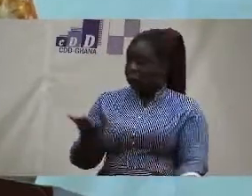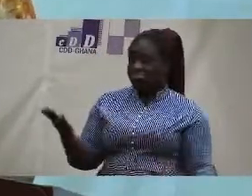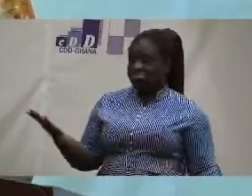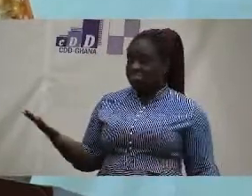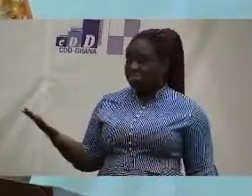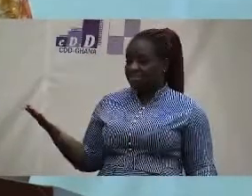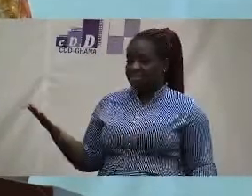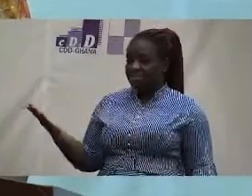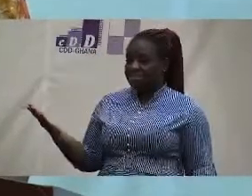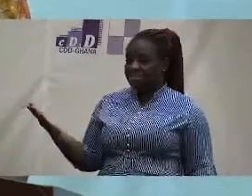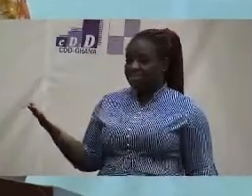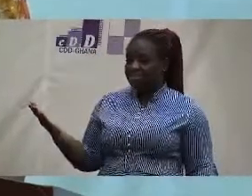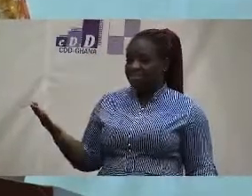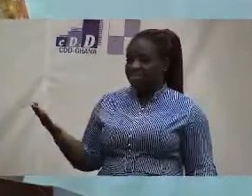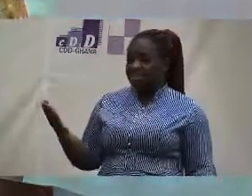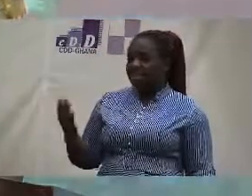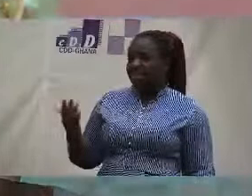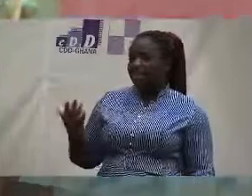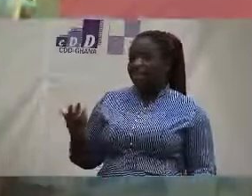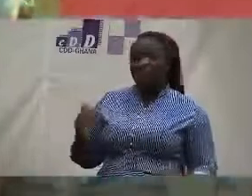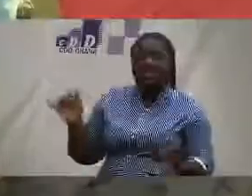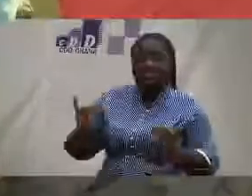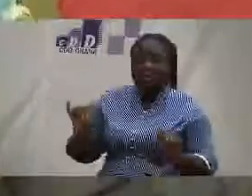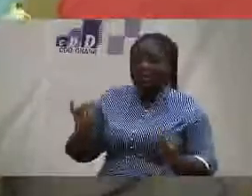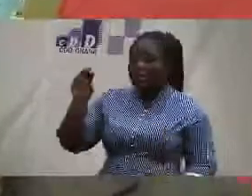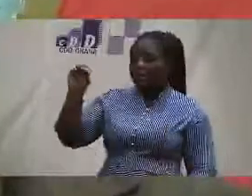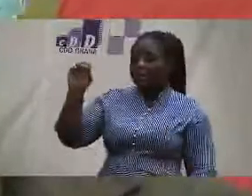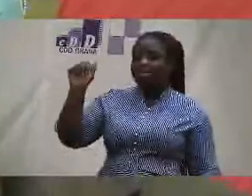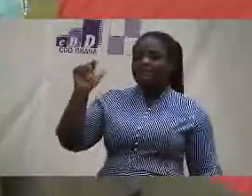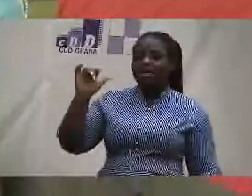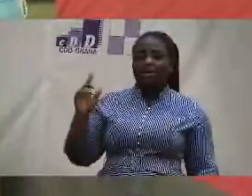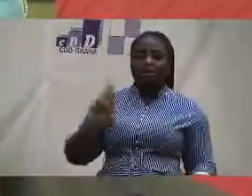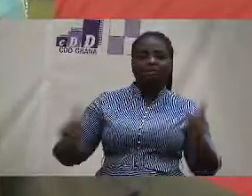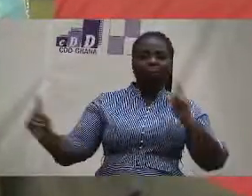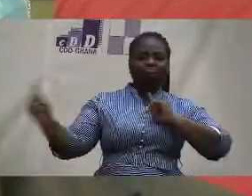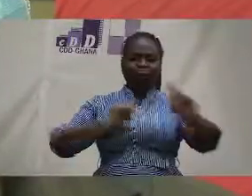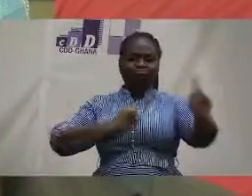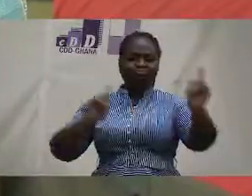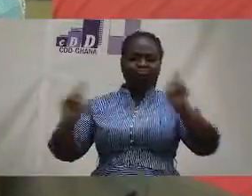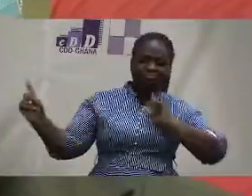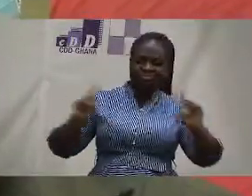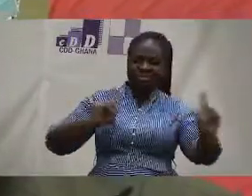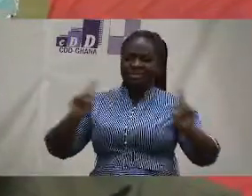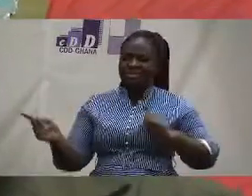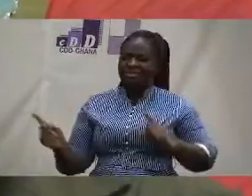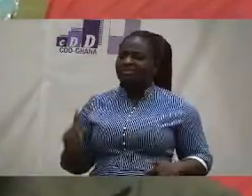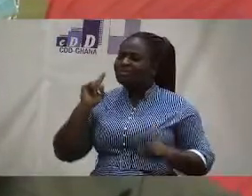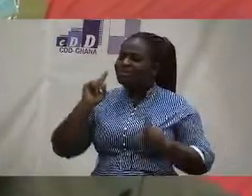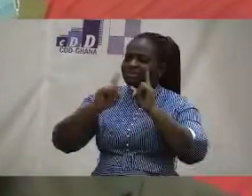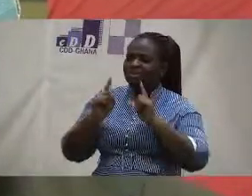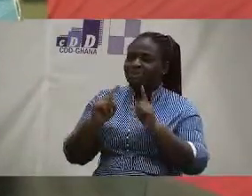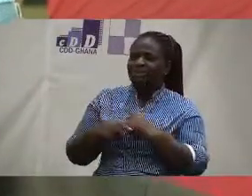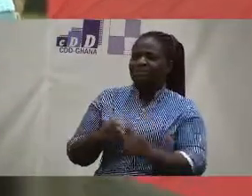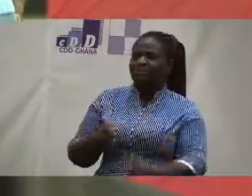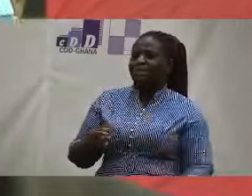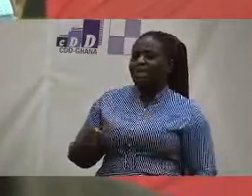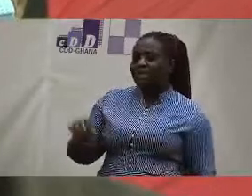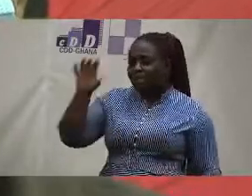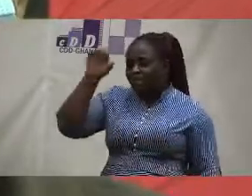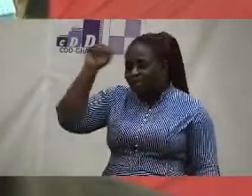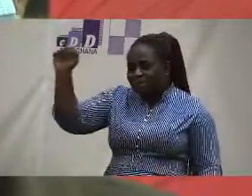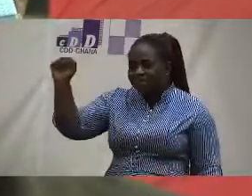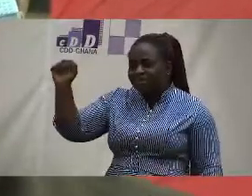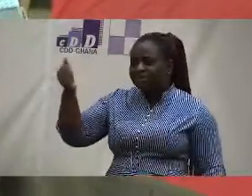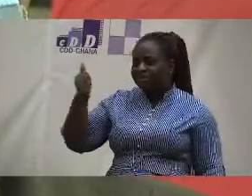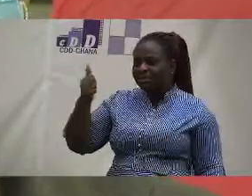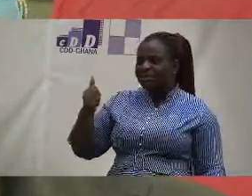fait accompli. The same in Mali, as people were trooping in to speak to the Assimi Goïta's